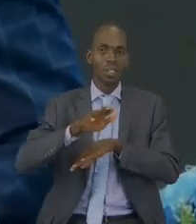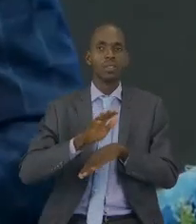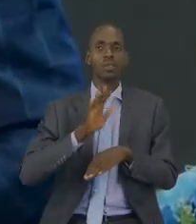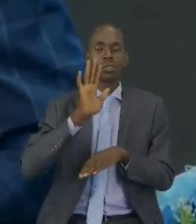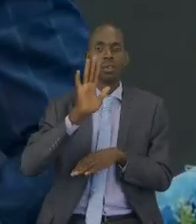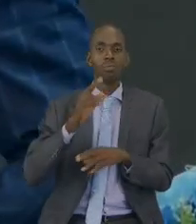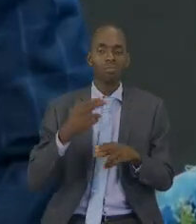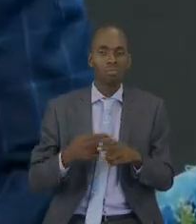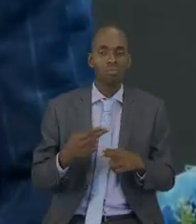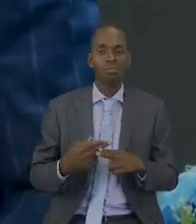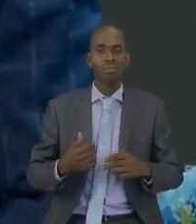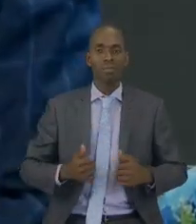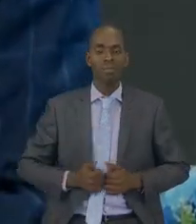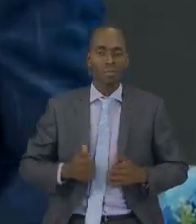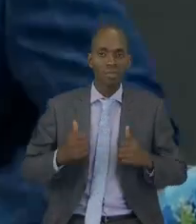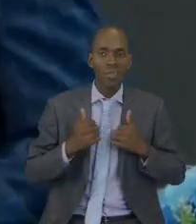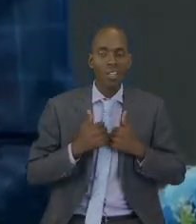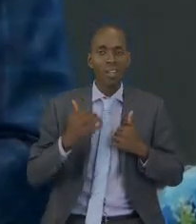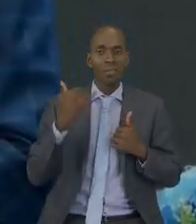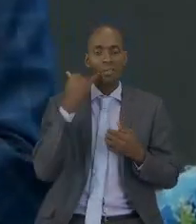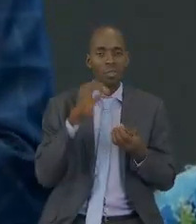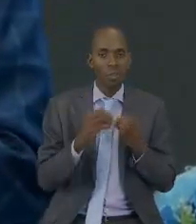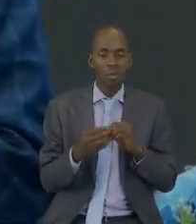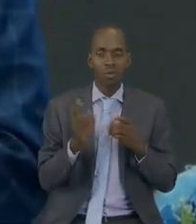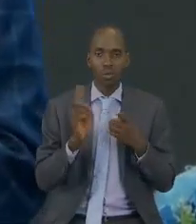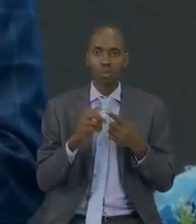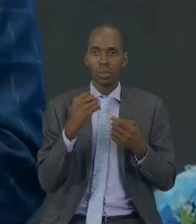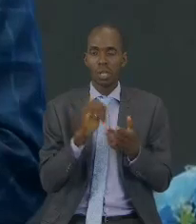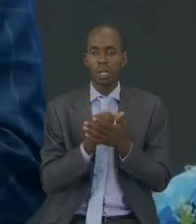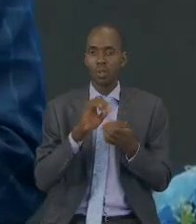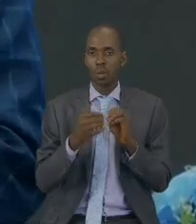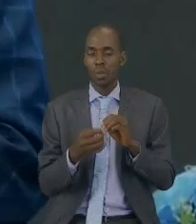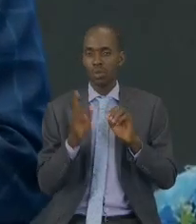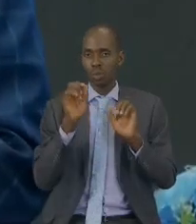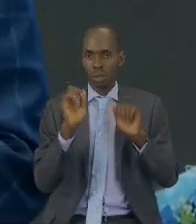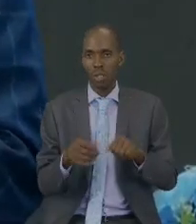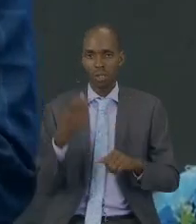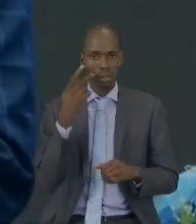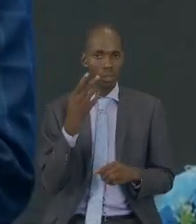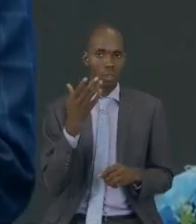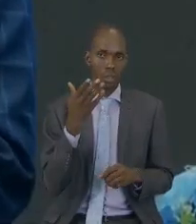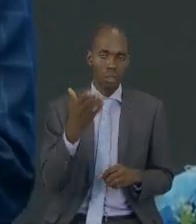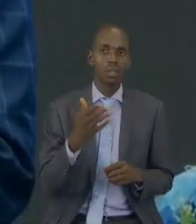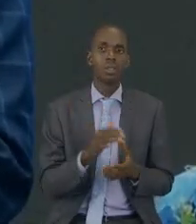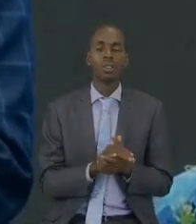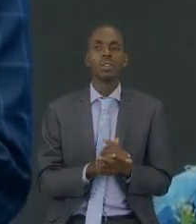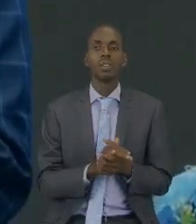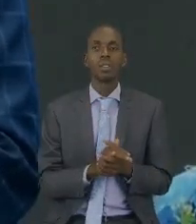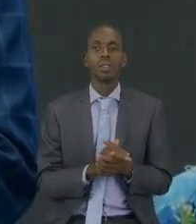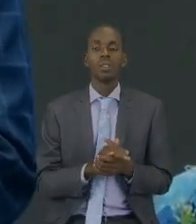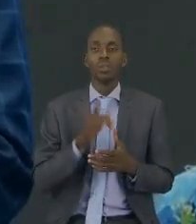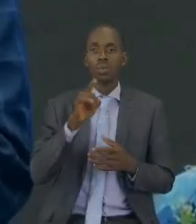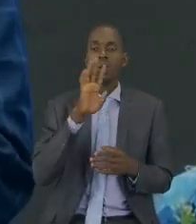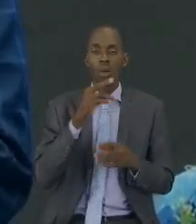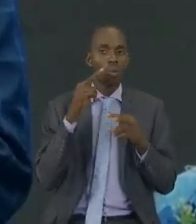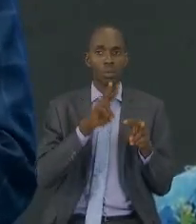Then for those who are listening through radio and television, and by His grace you've given your life